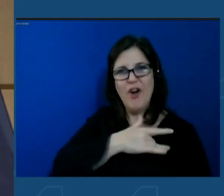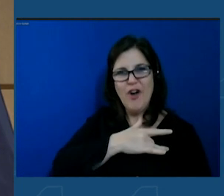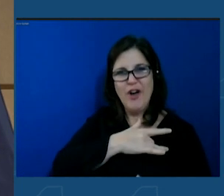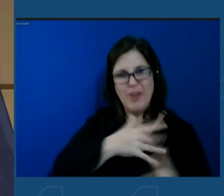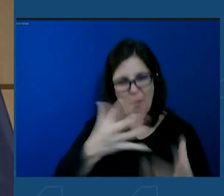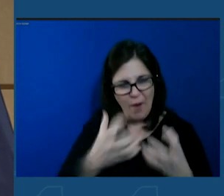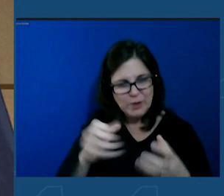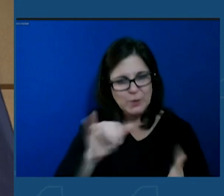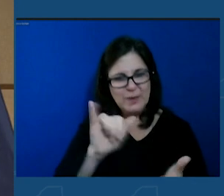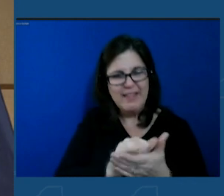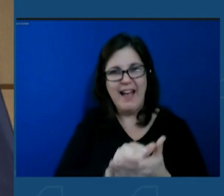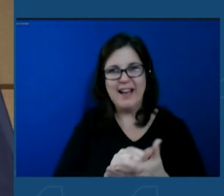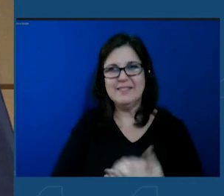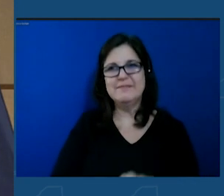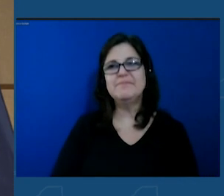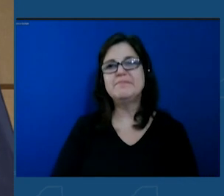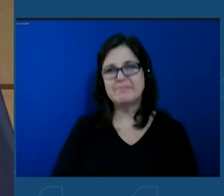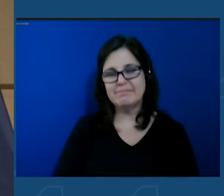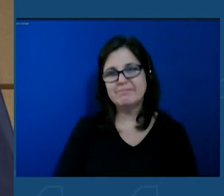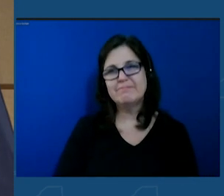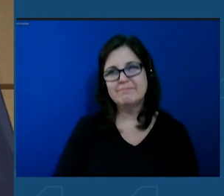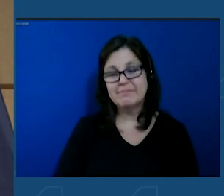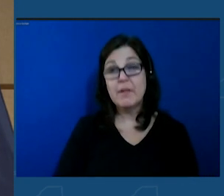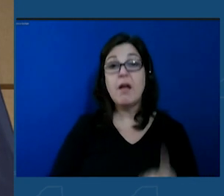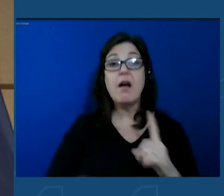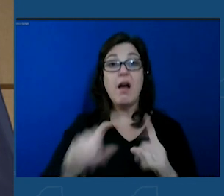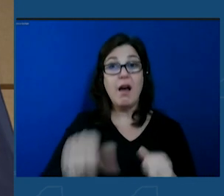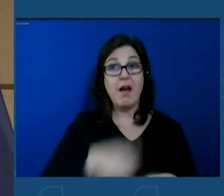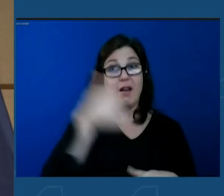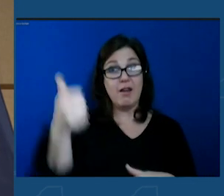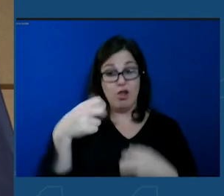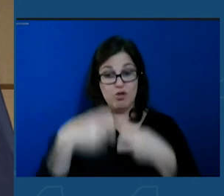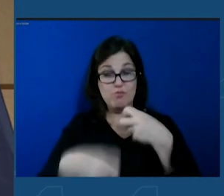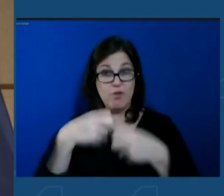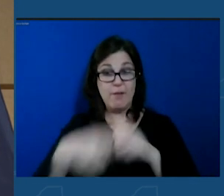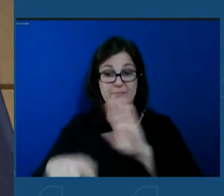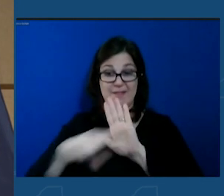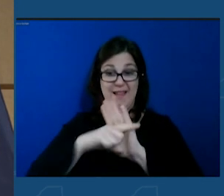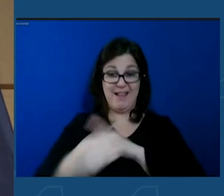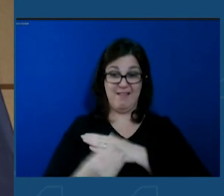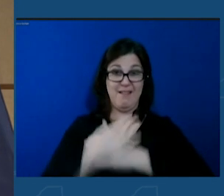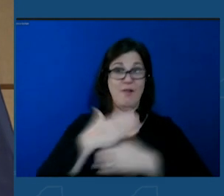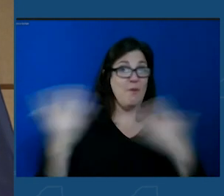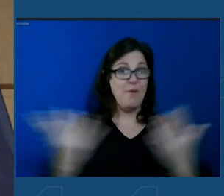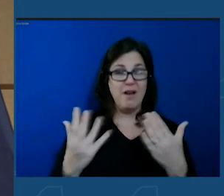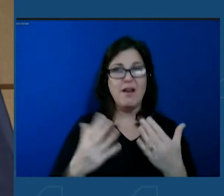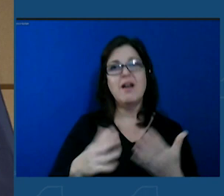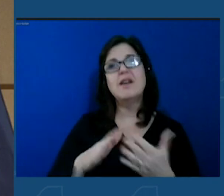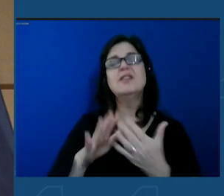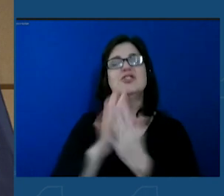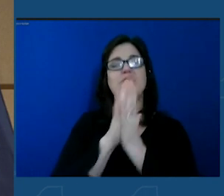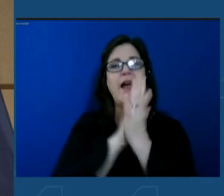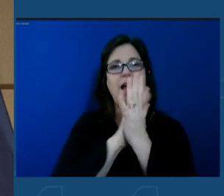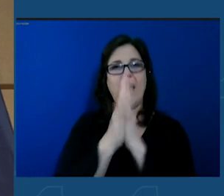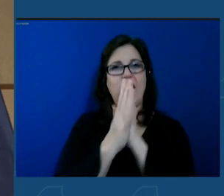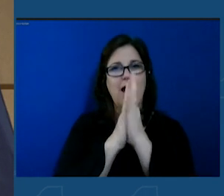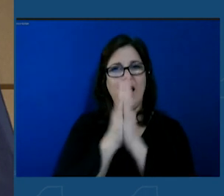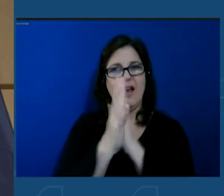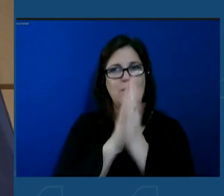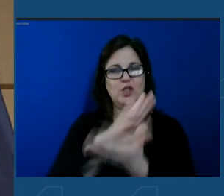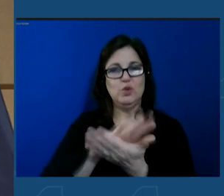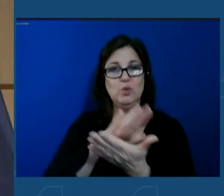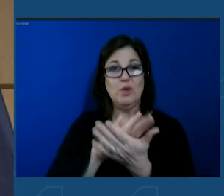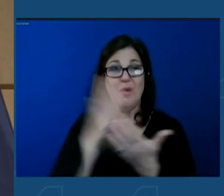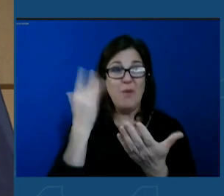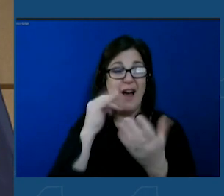Schools being overcrowded is also another thing that has a negative effect on us because there are too many youth to a classroom and